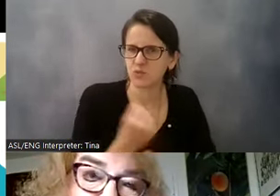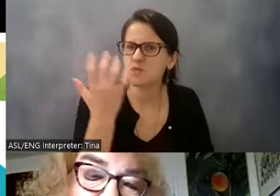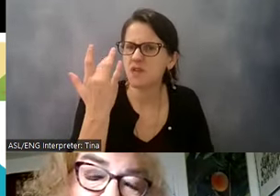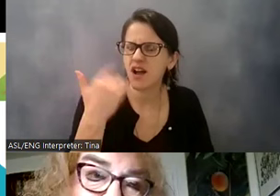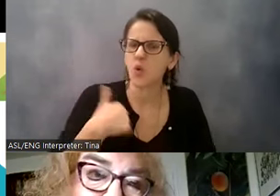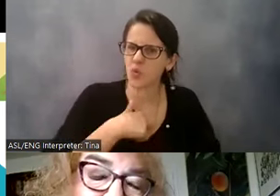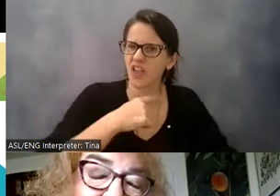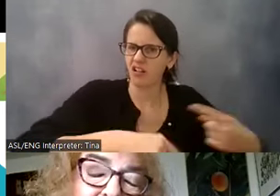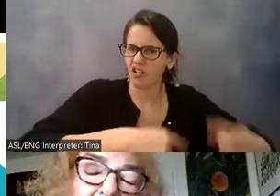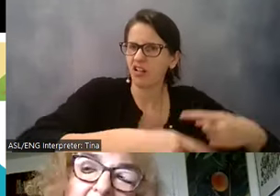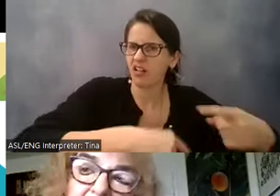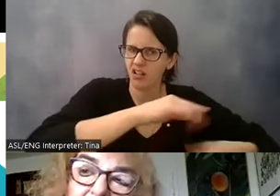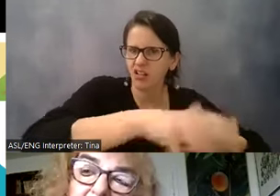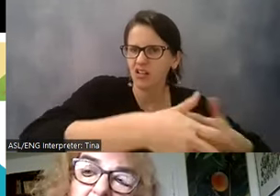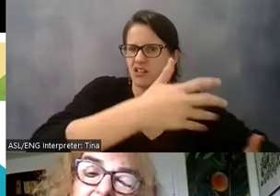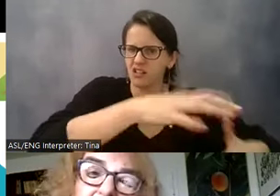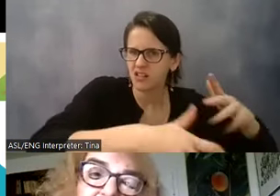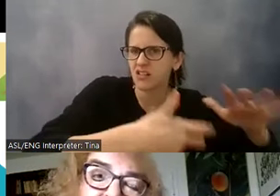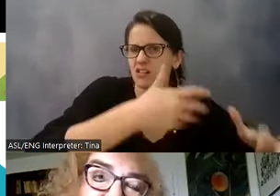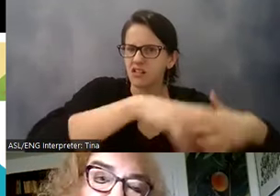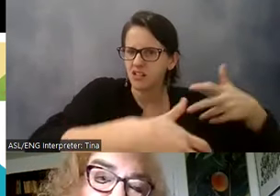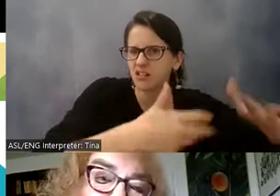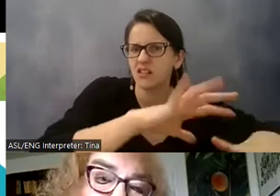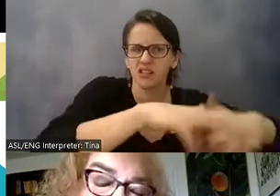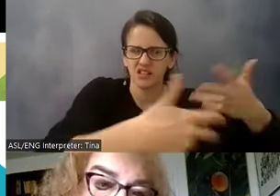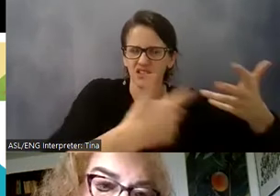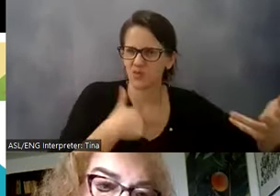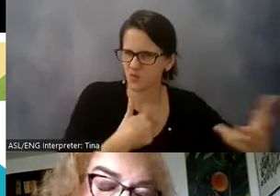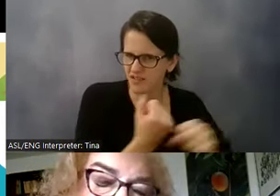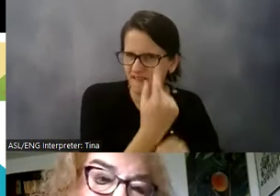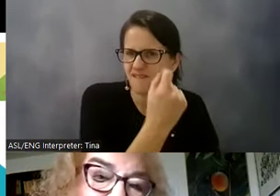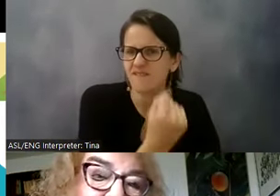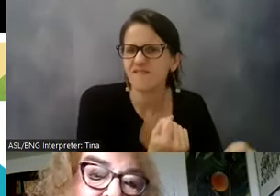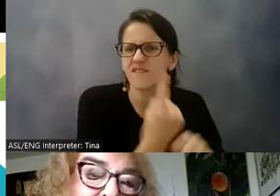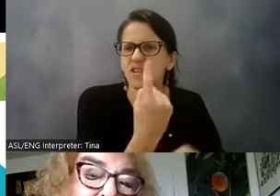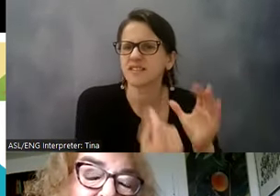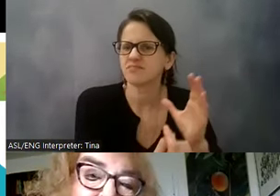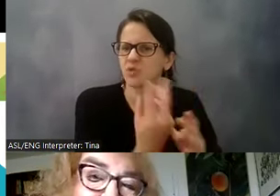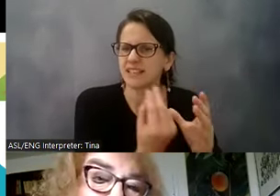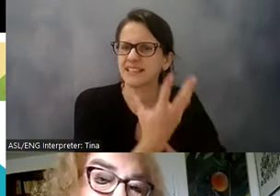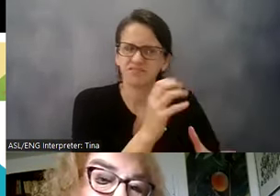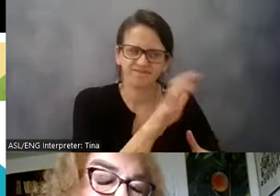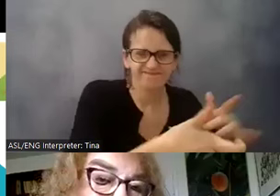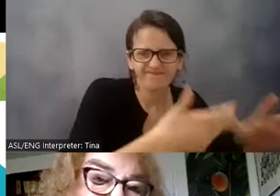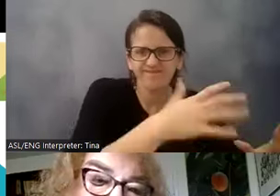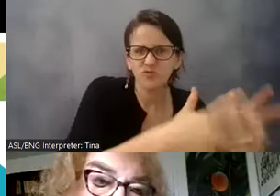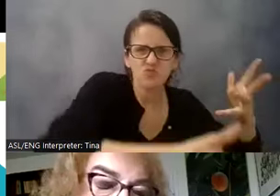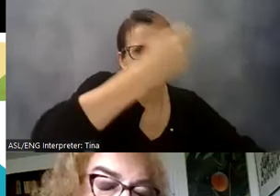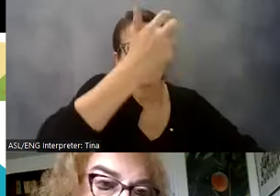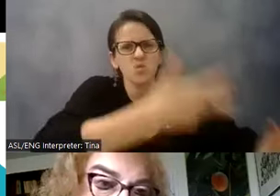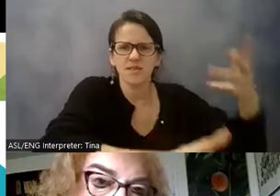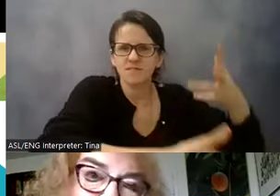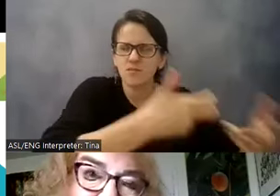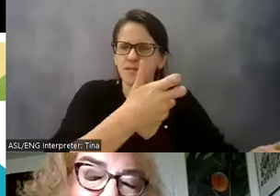This has been our habit. We till, we go in, we till the soil every spring, and we rip up the soil, rip up